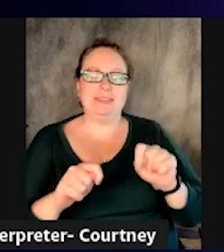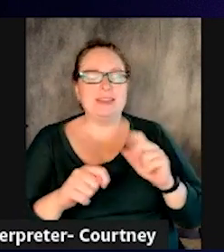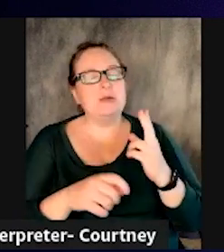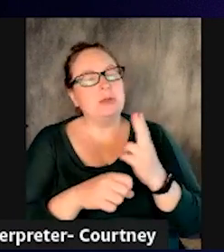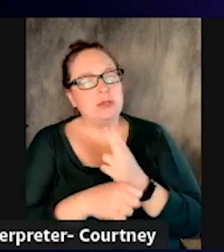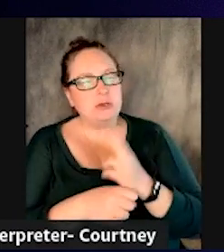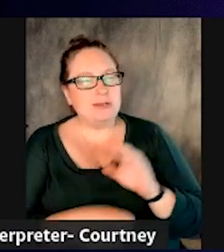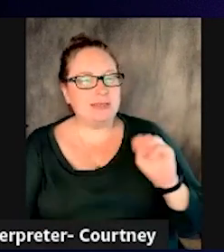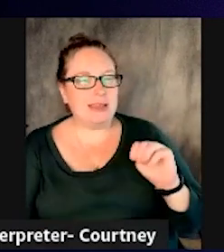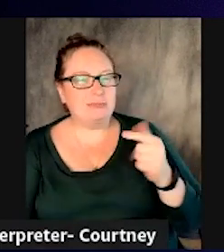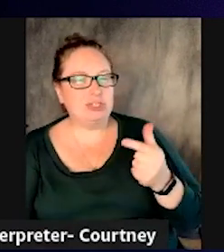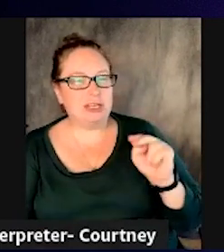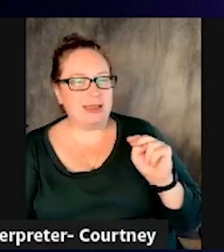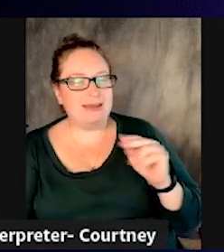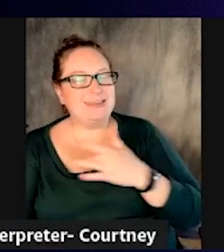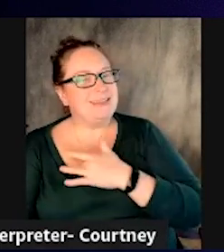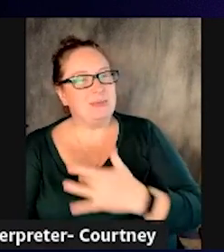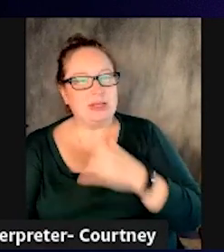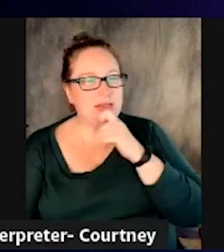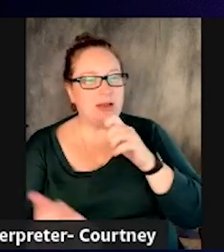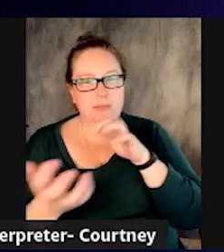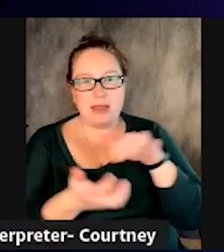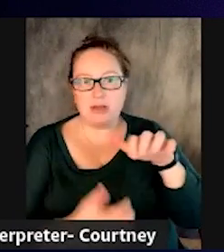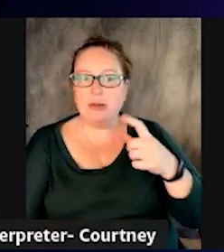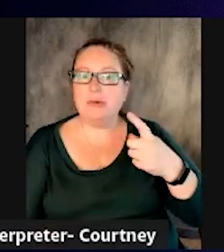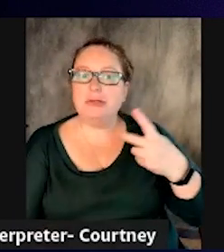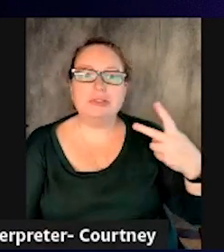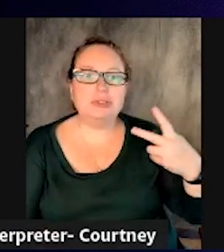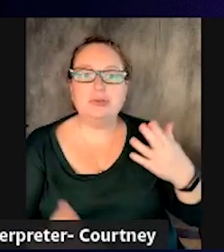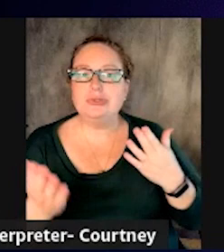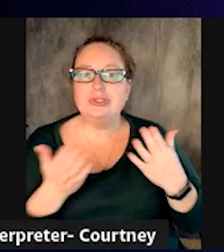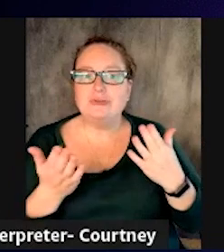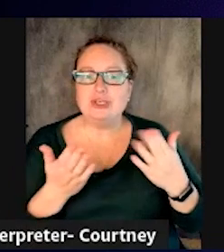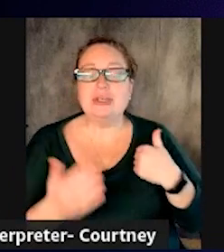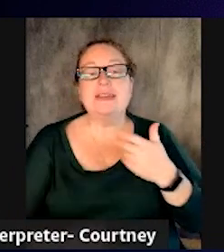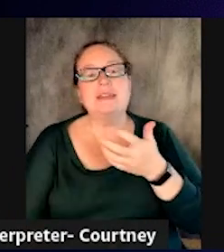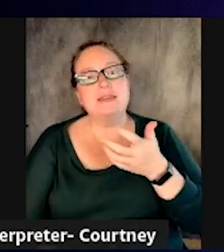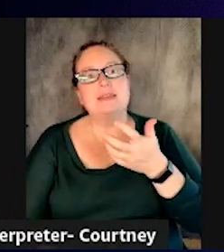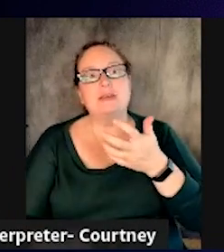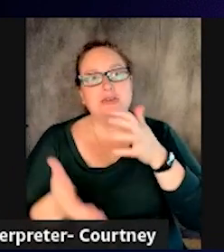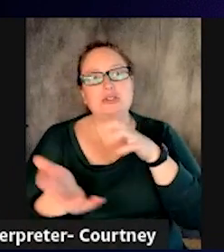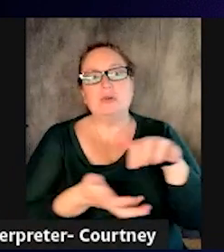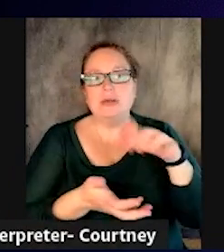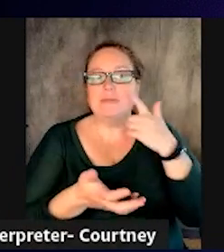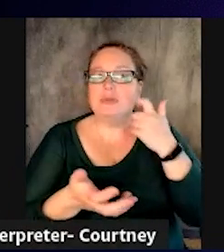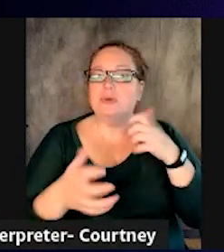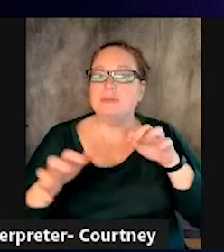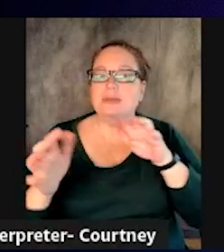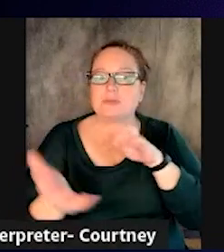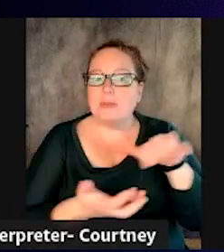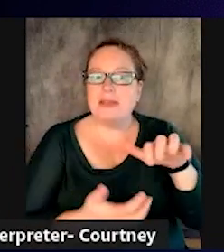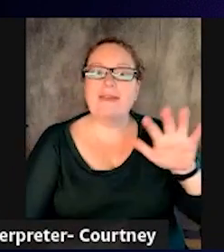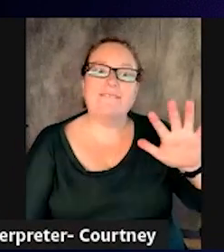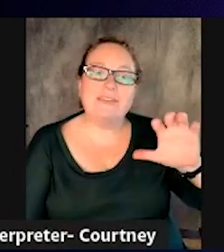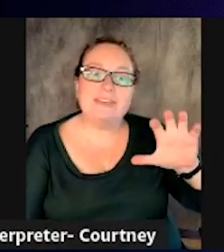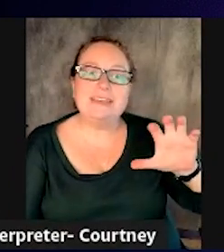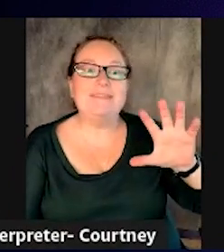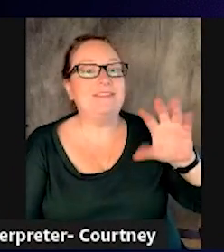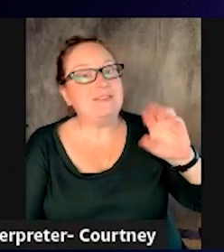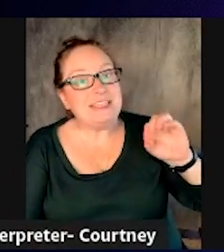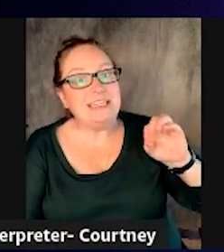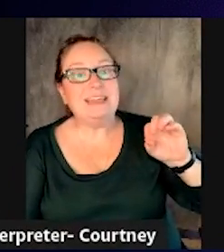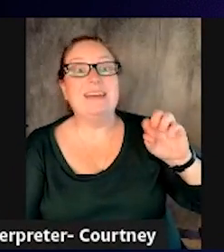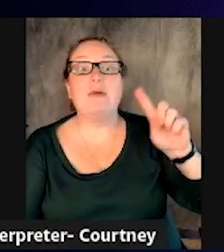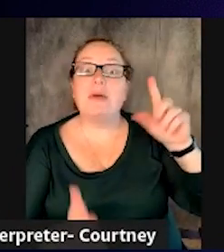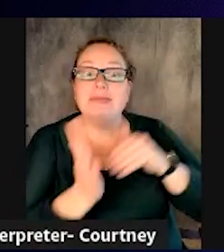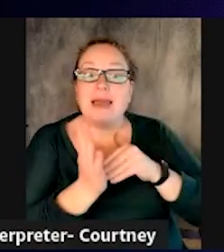typically they're not doing it to migrate 1 or 2 servers. They're doing it because they want to migrate 50 servers, 100 servers, 1,000 servers. And